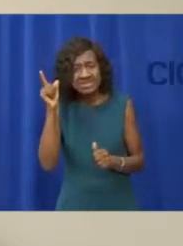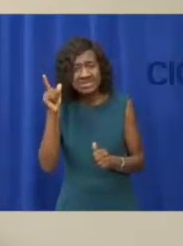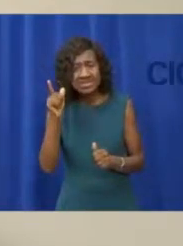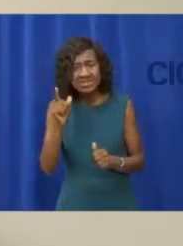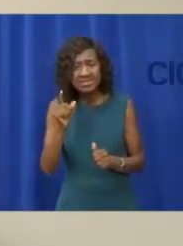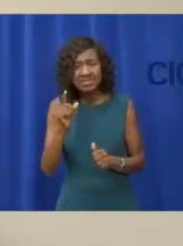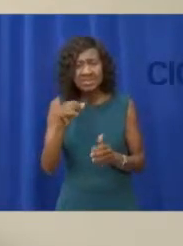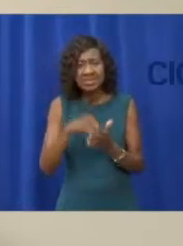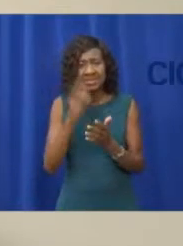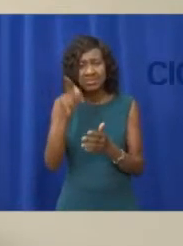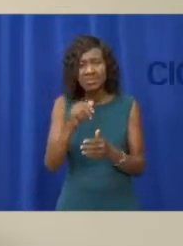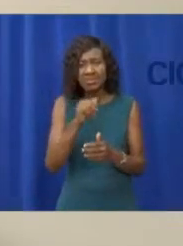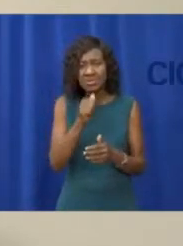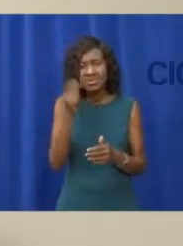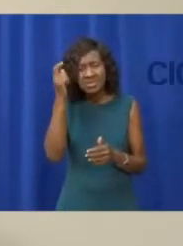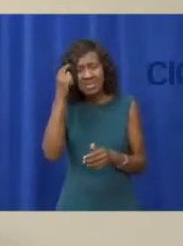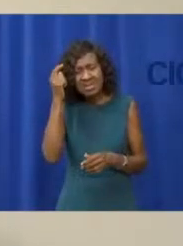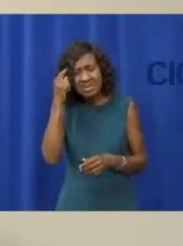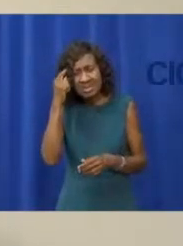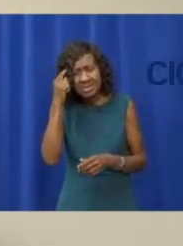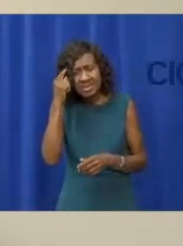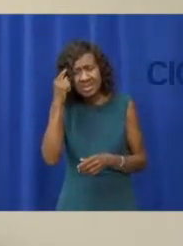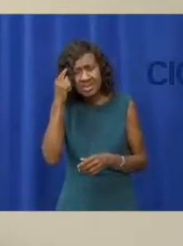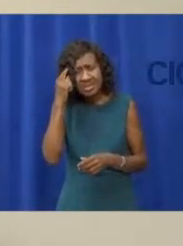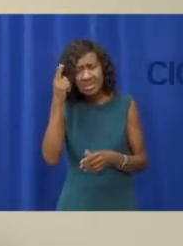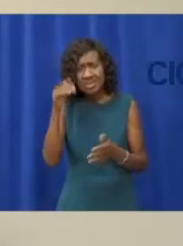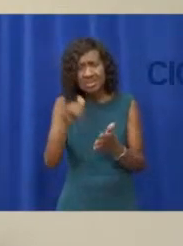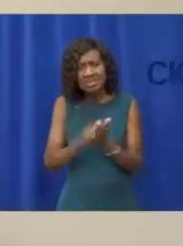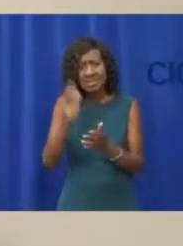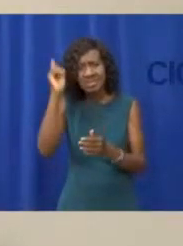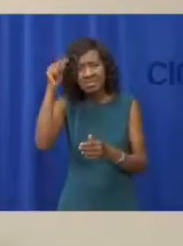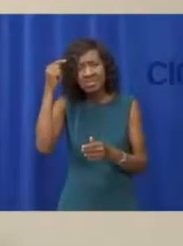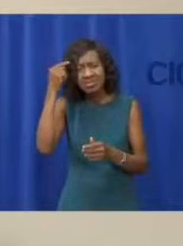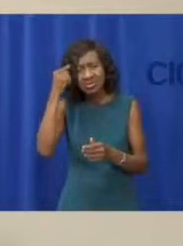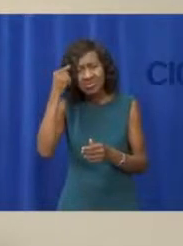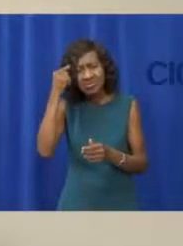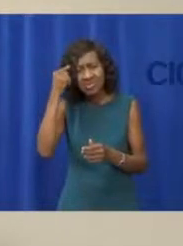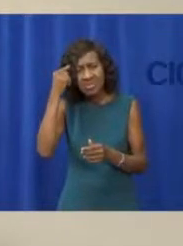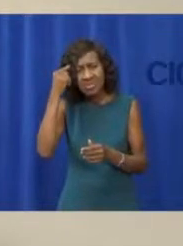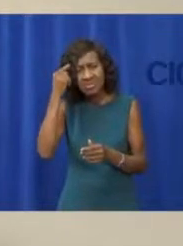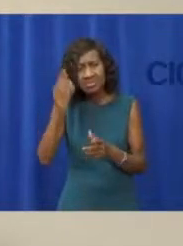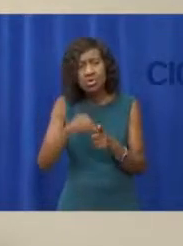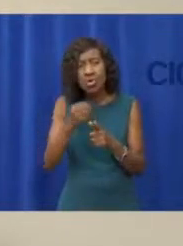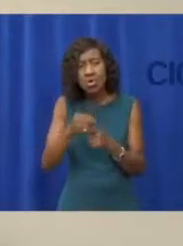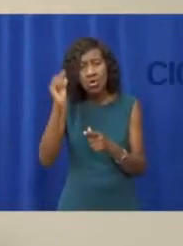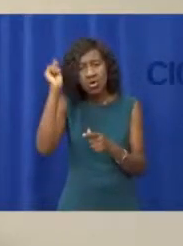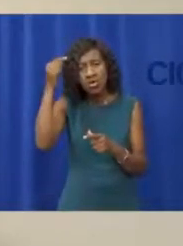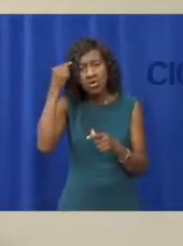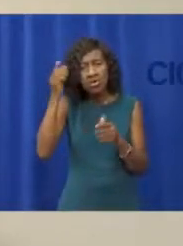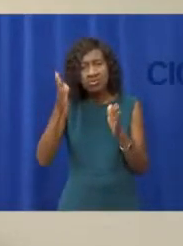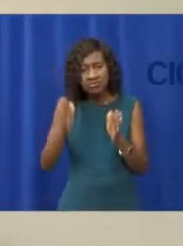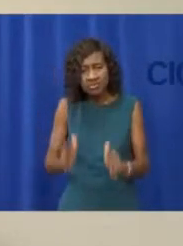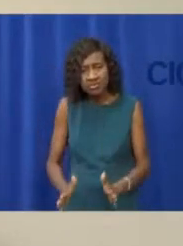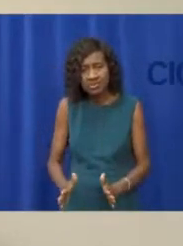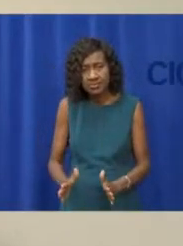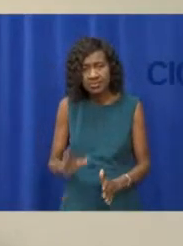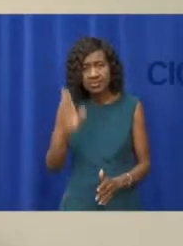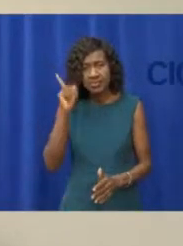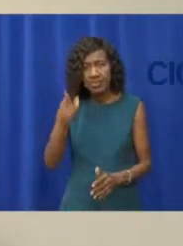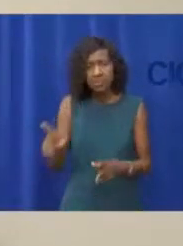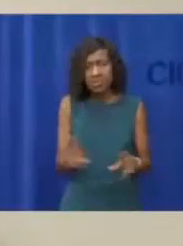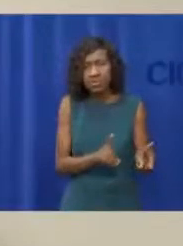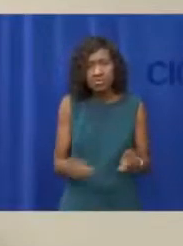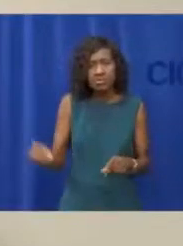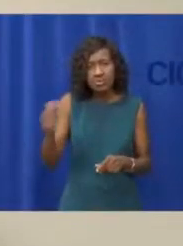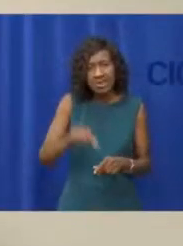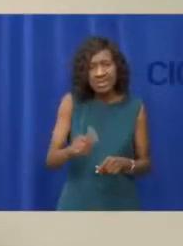enter their head that I, or the government I lead, or the governor would do anything